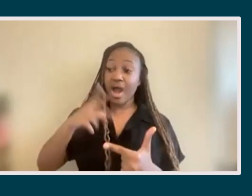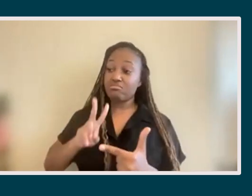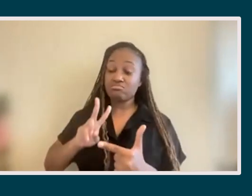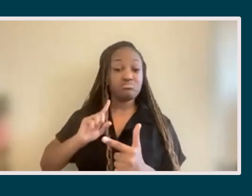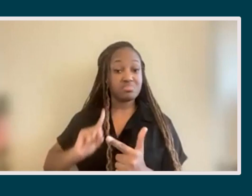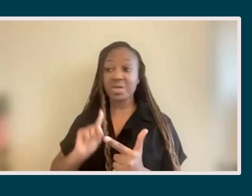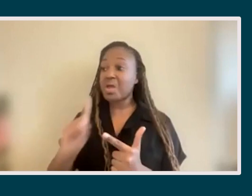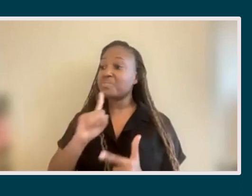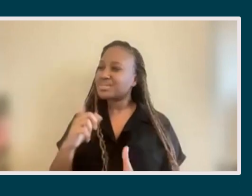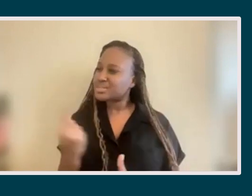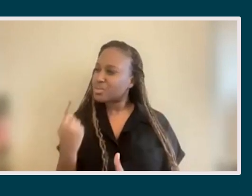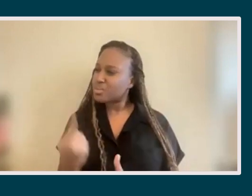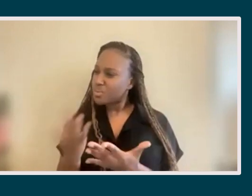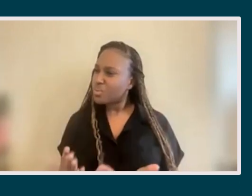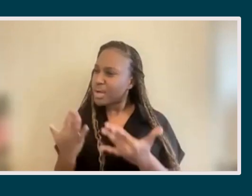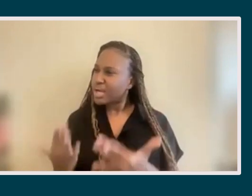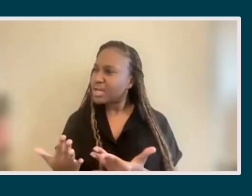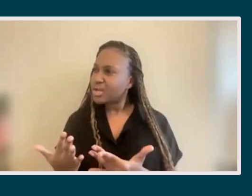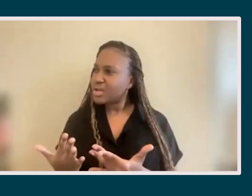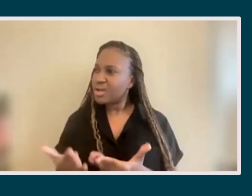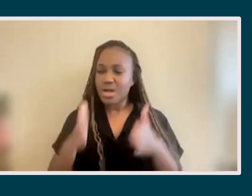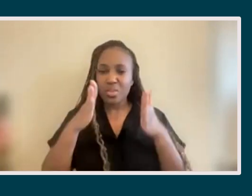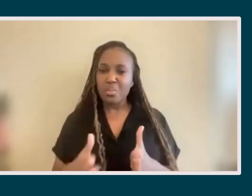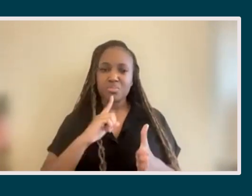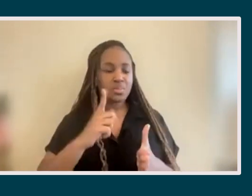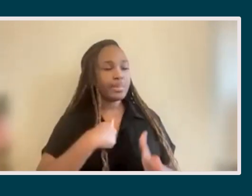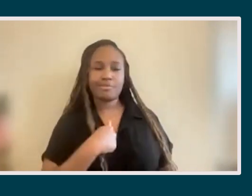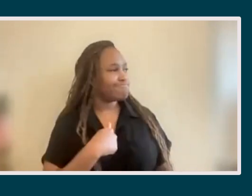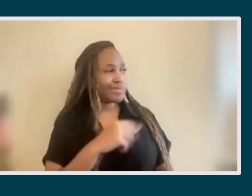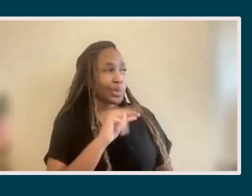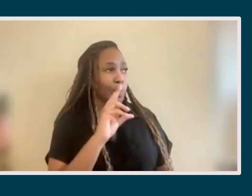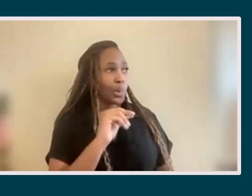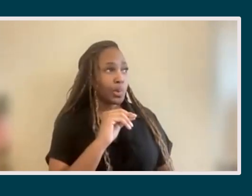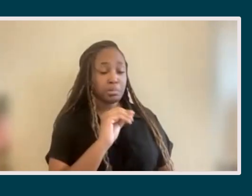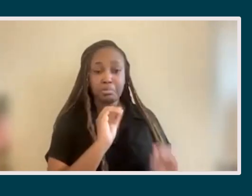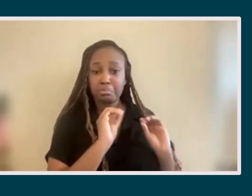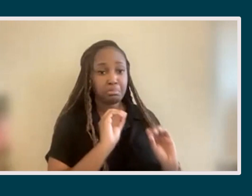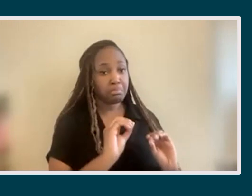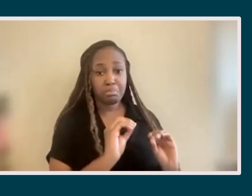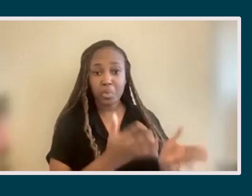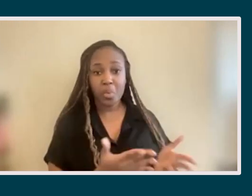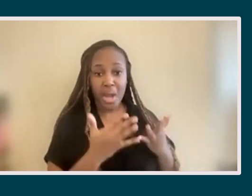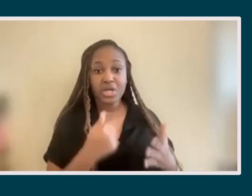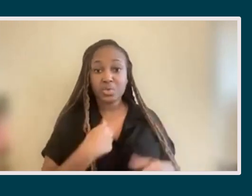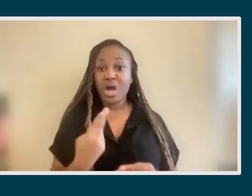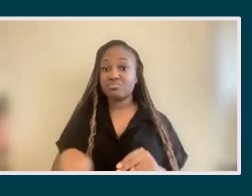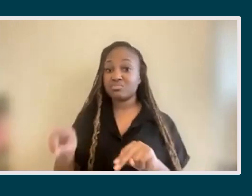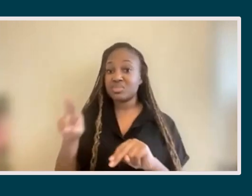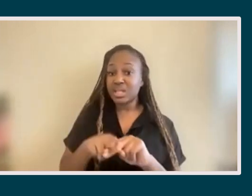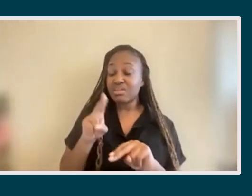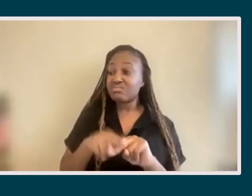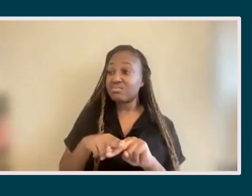person said, no, there's no one waiting. And they seated me. So 5 minutes, I'm never late, Barb's never